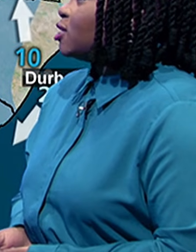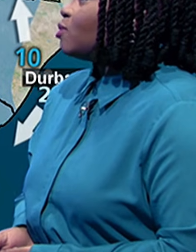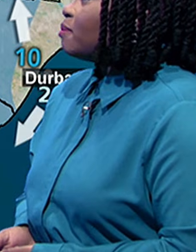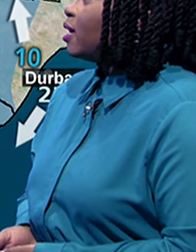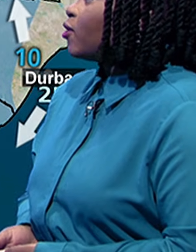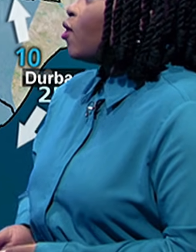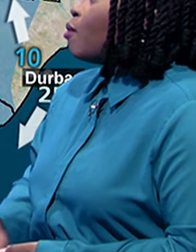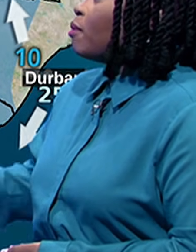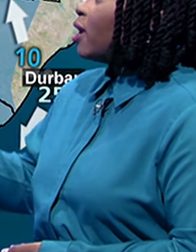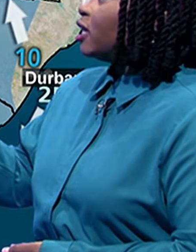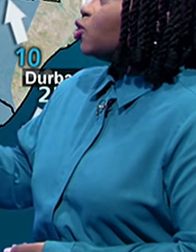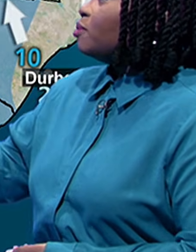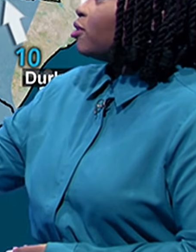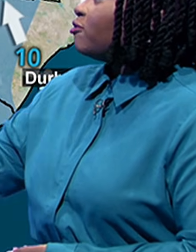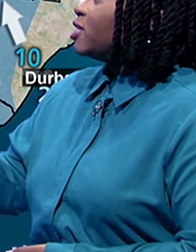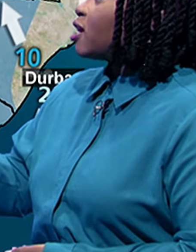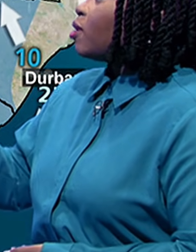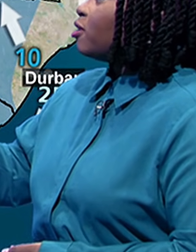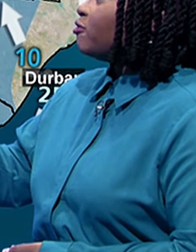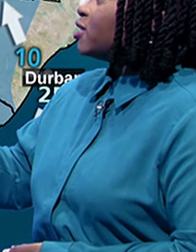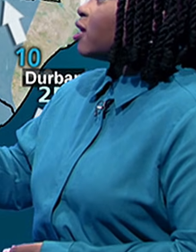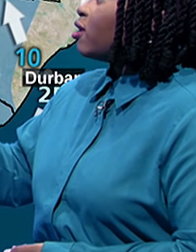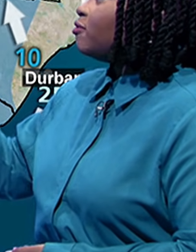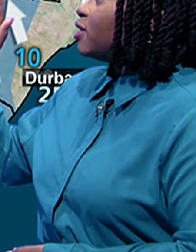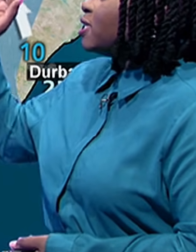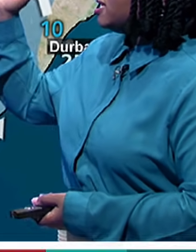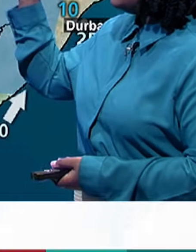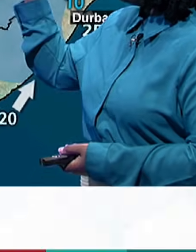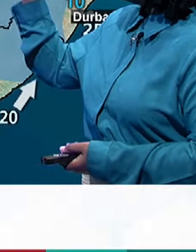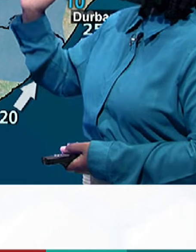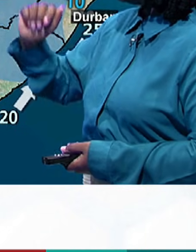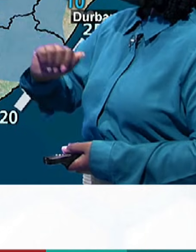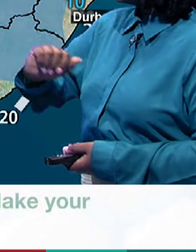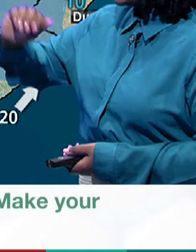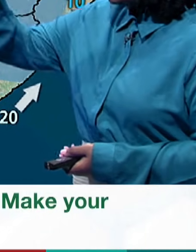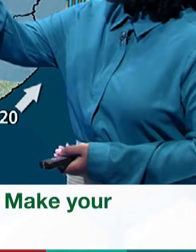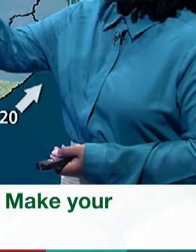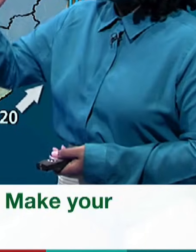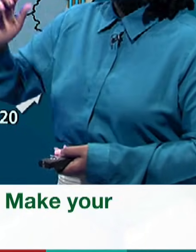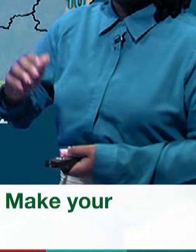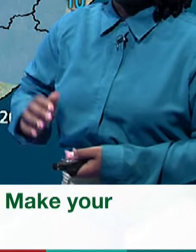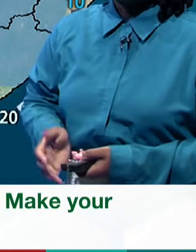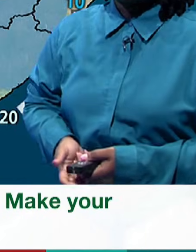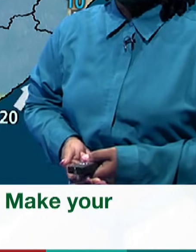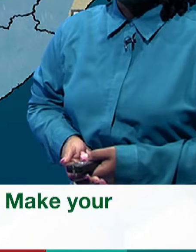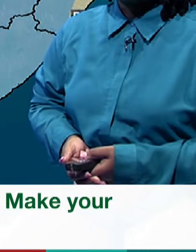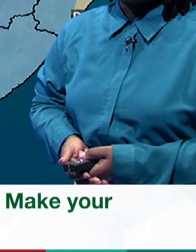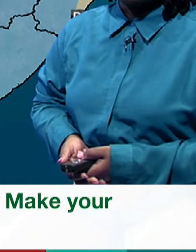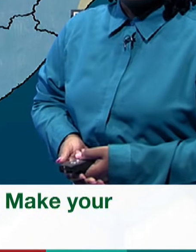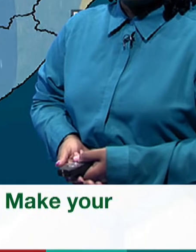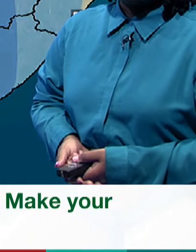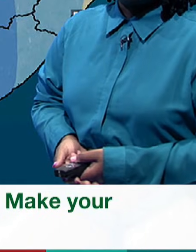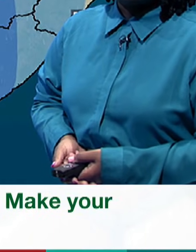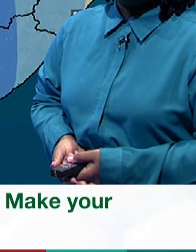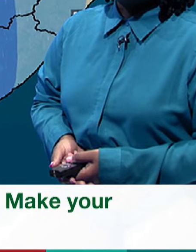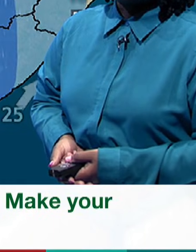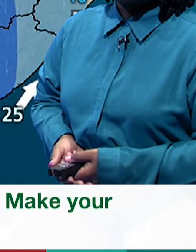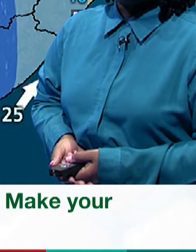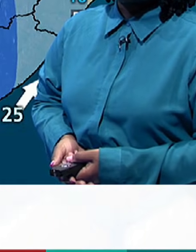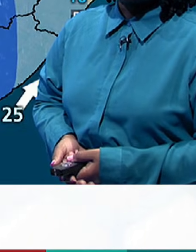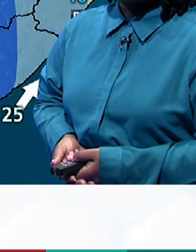diperesente di le 30 mo bogareng jwa diporofense ka kwa porofense ya kwa Free State le porofense ya Gauteng le ka kwa porofense ya kwa Mahikeng mme re